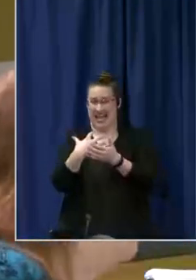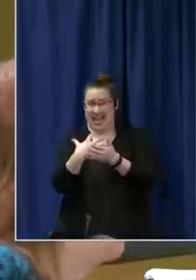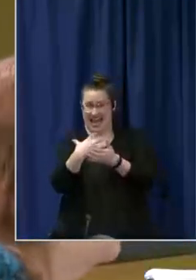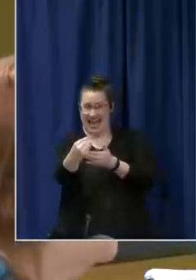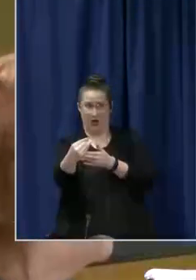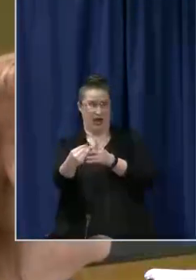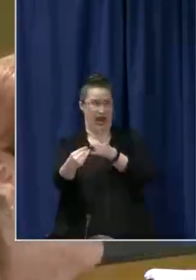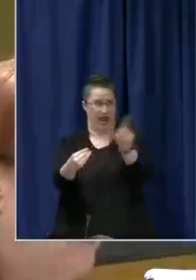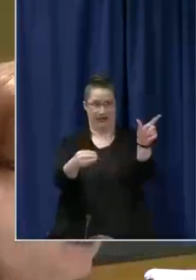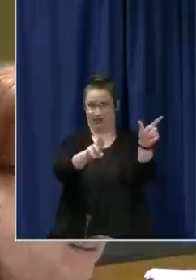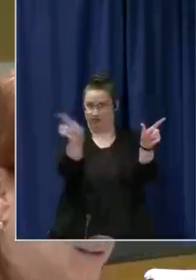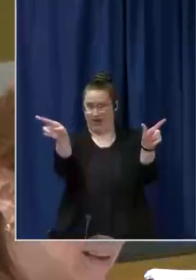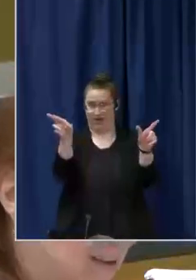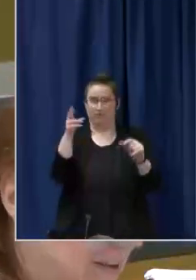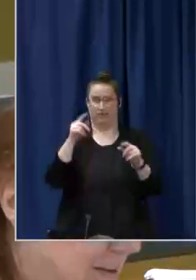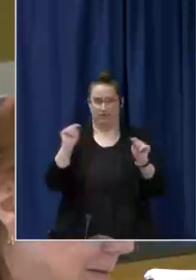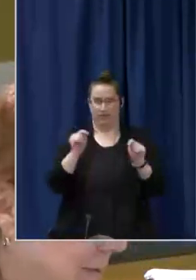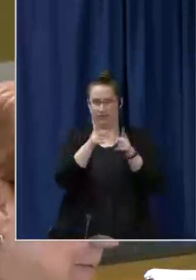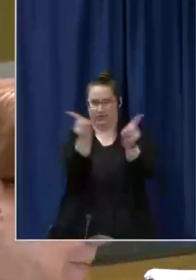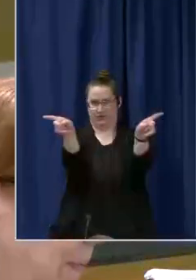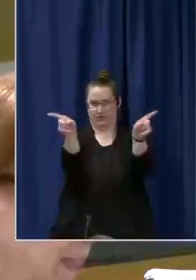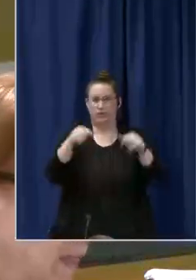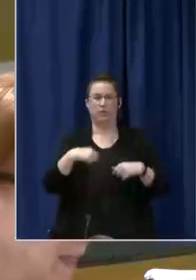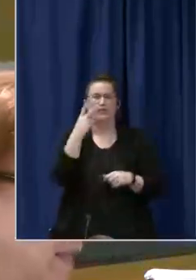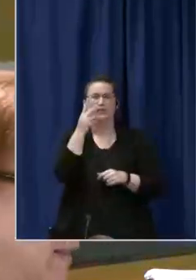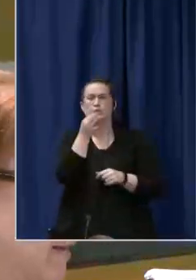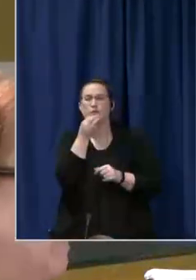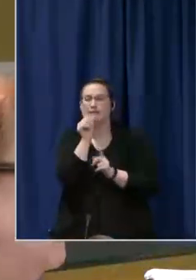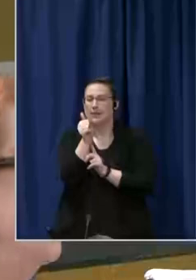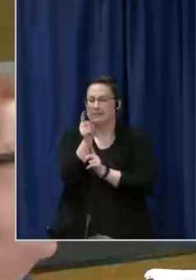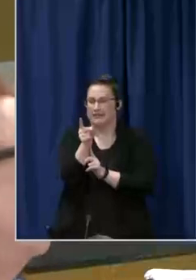after exiting this conference room. See you in about 10 minutes.